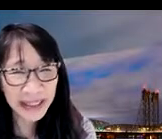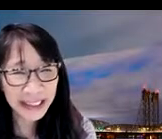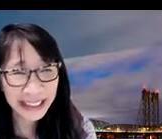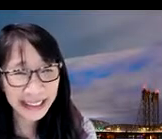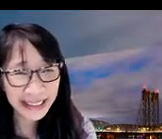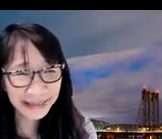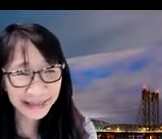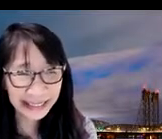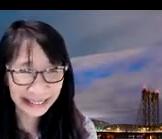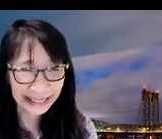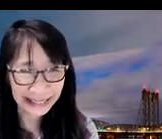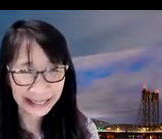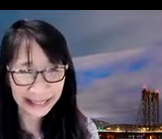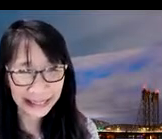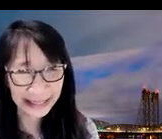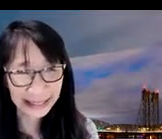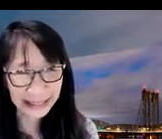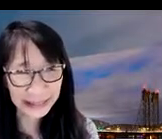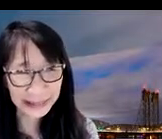Guthrie.